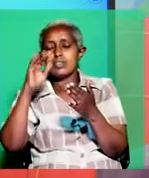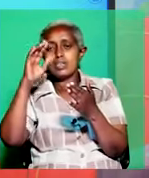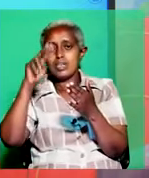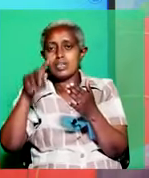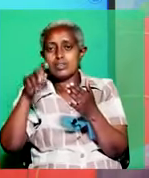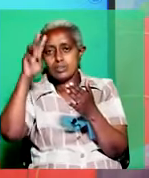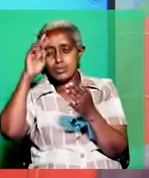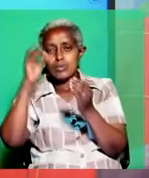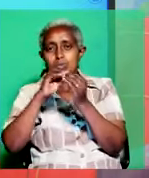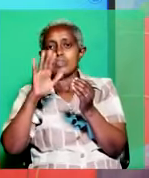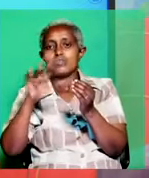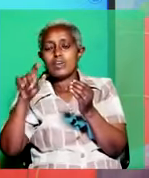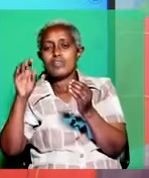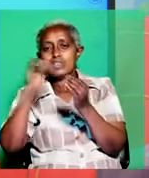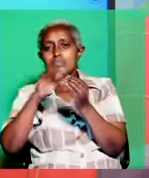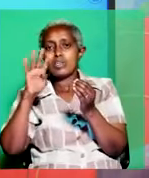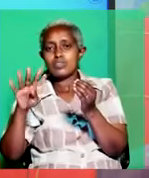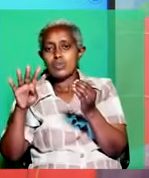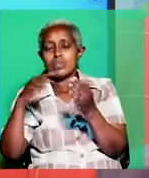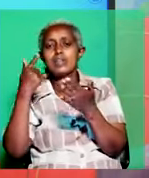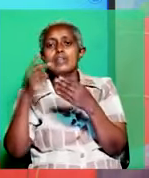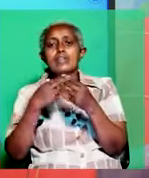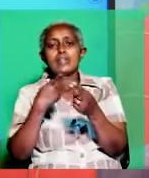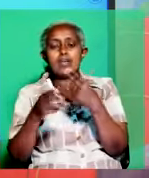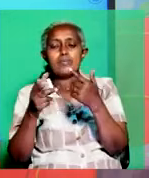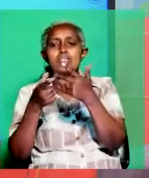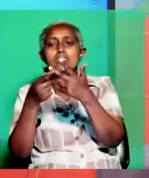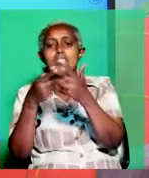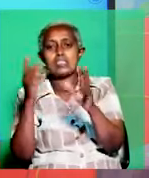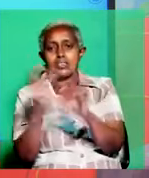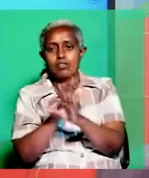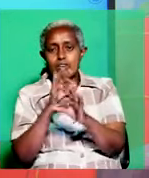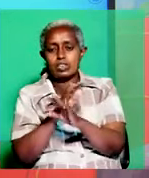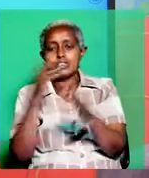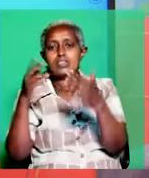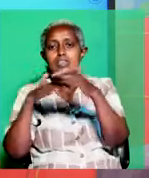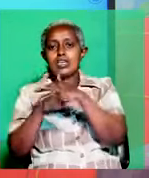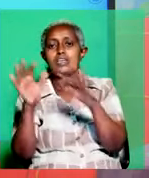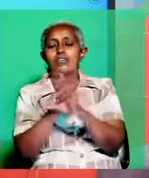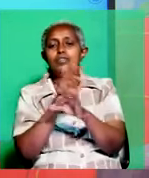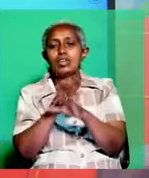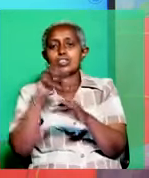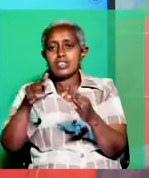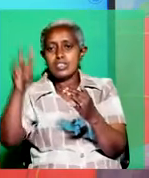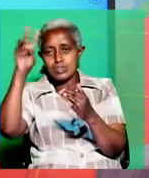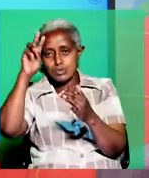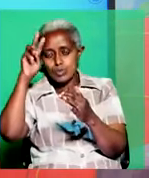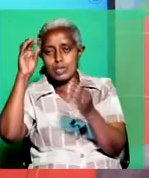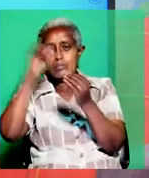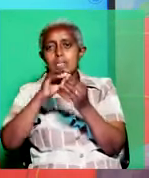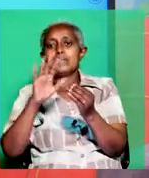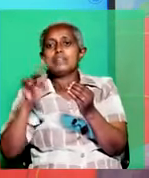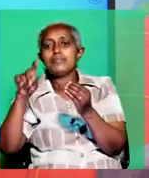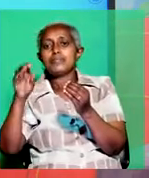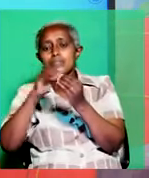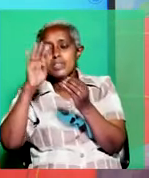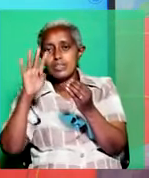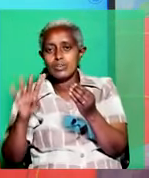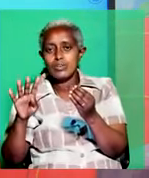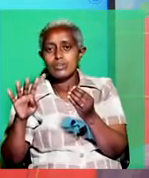5x plus 4 times, then the third function is the inner function. It is x squared plus 5x plus